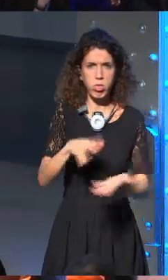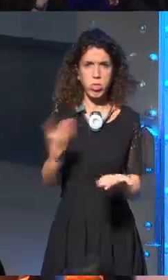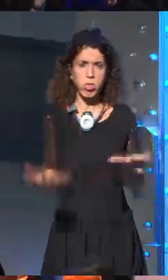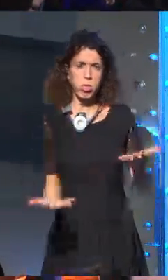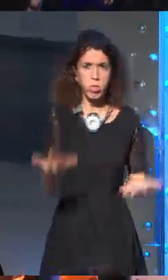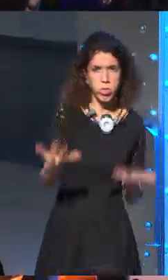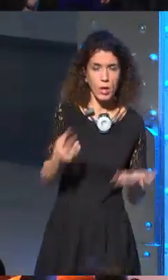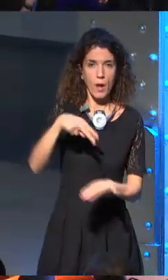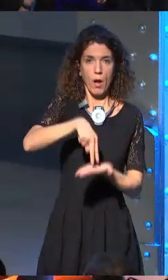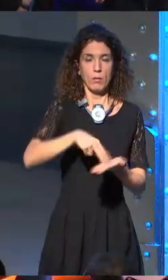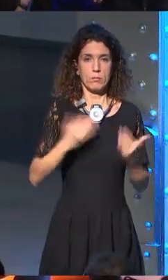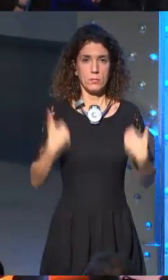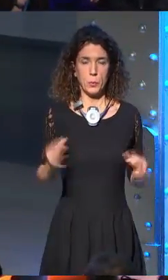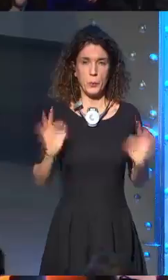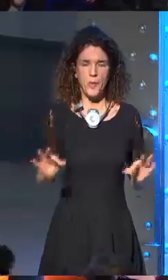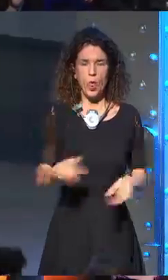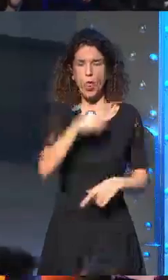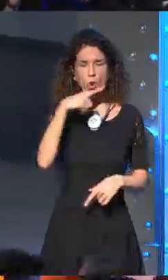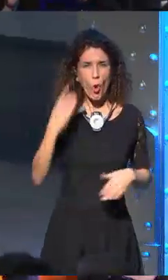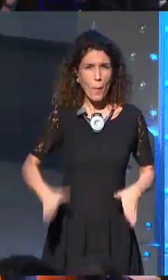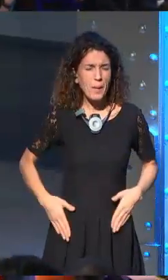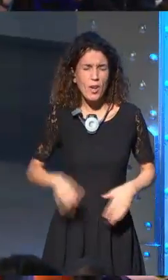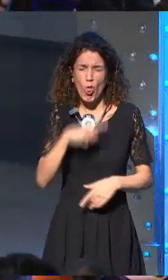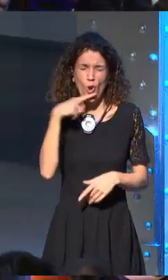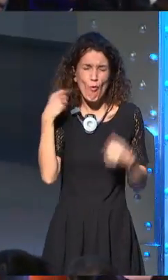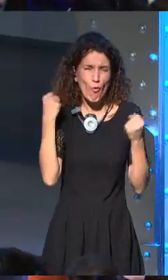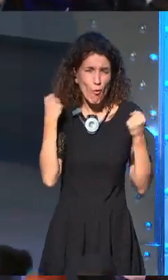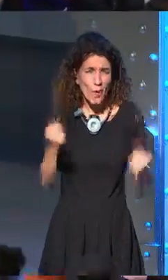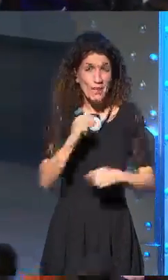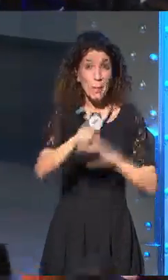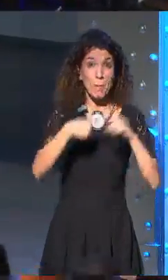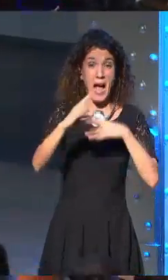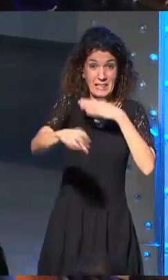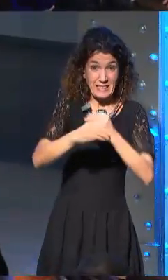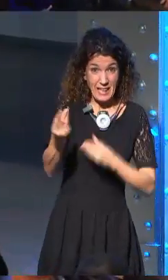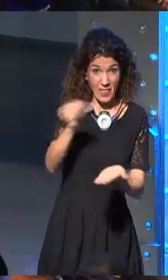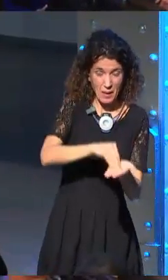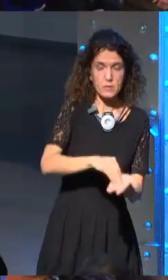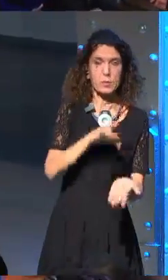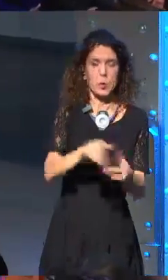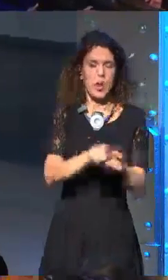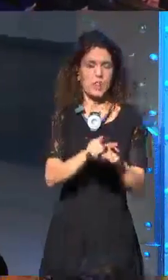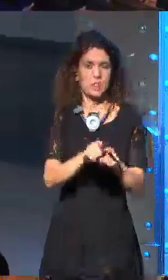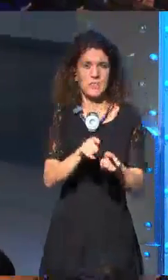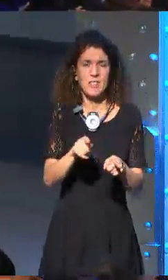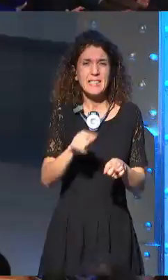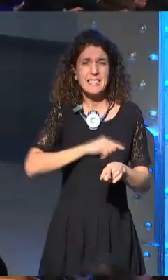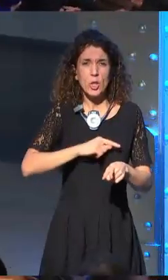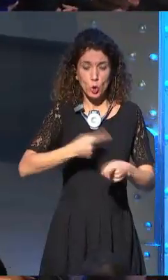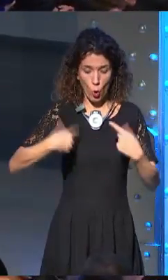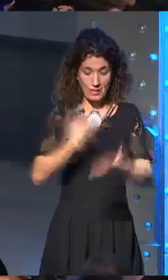legs is awful. And on top of that pain, I feel something even more alarming. All the blood in my body is rushing to my